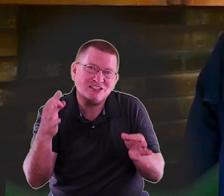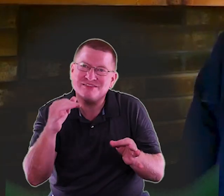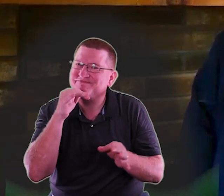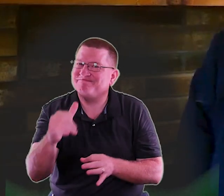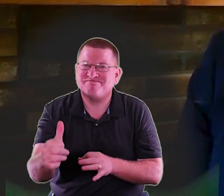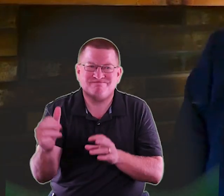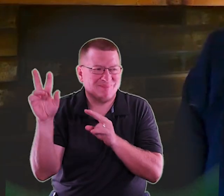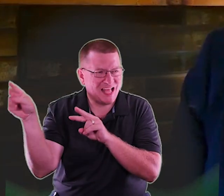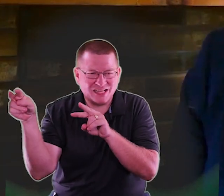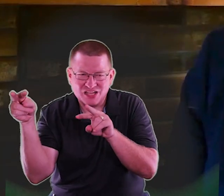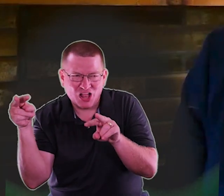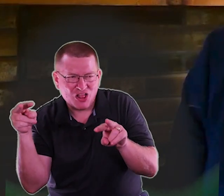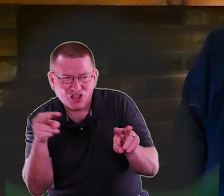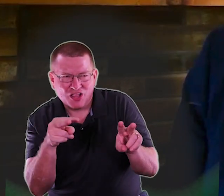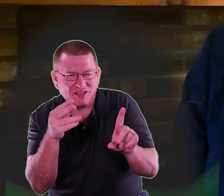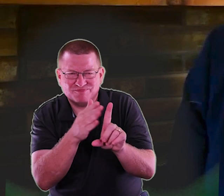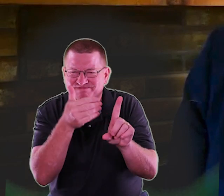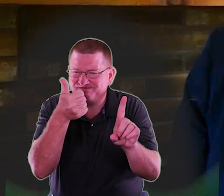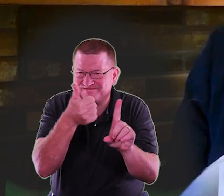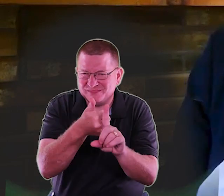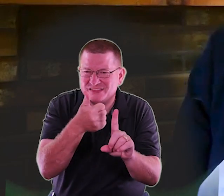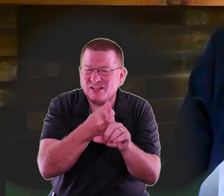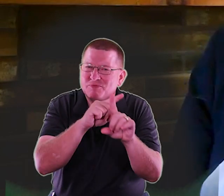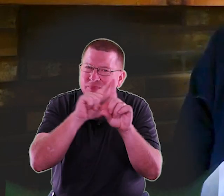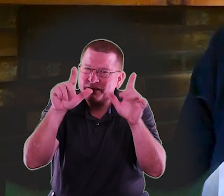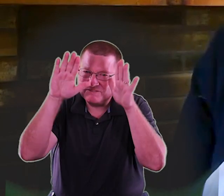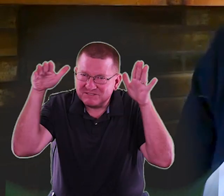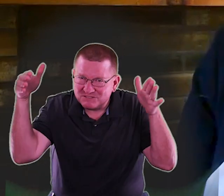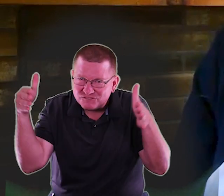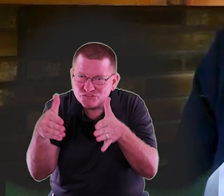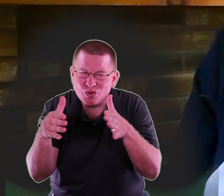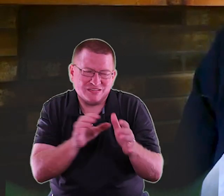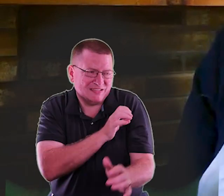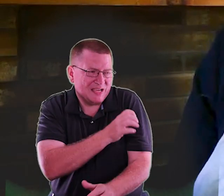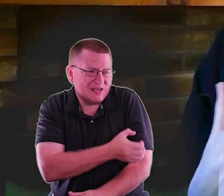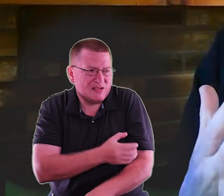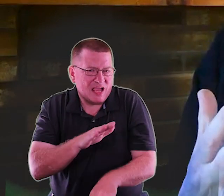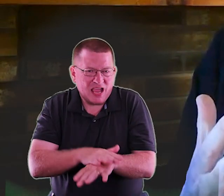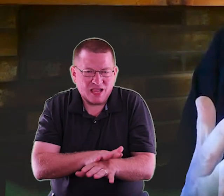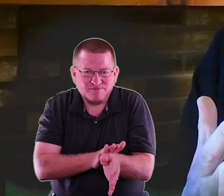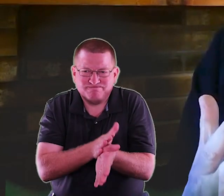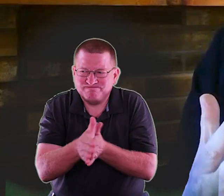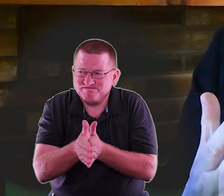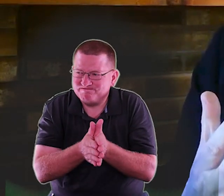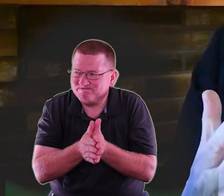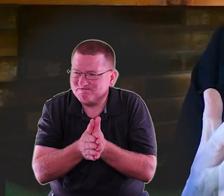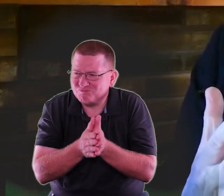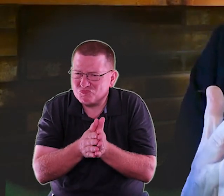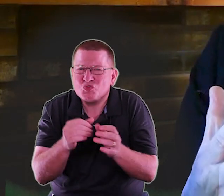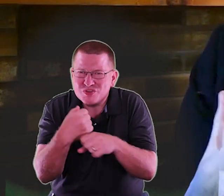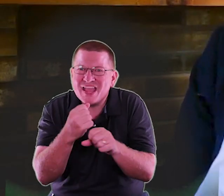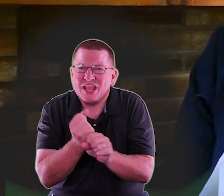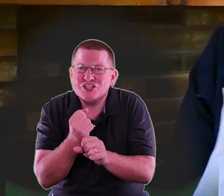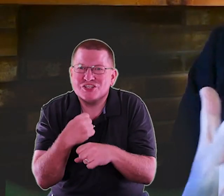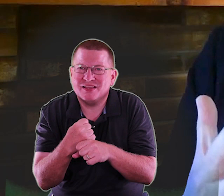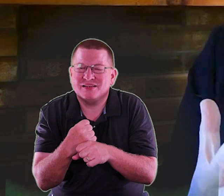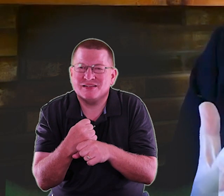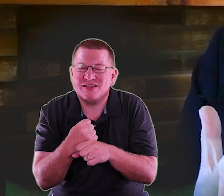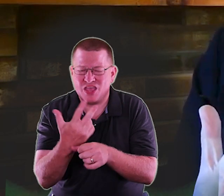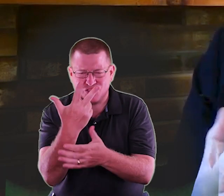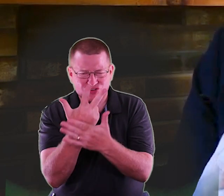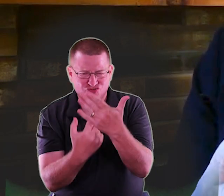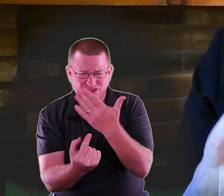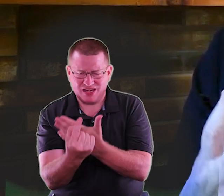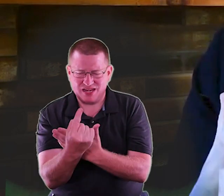look after God's self, but focuses God's energies on creation. This Trinity,